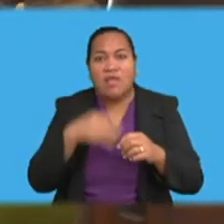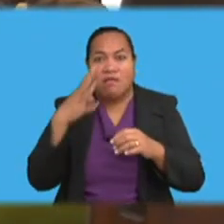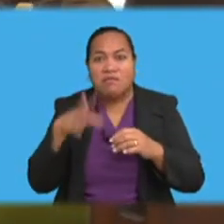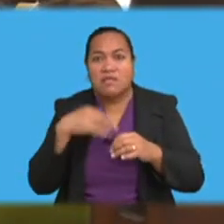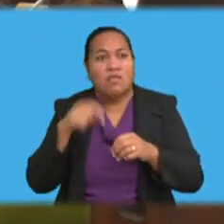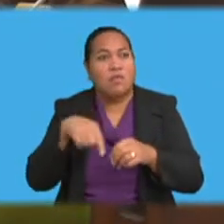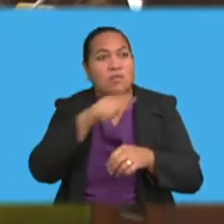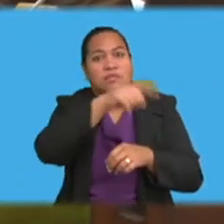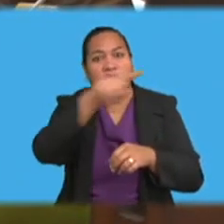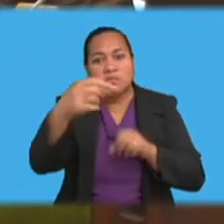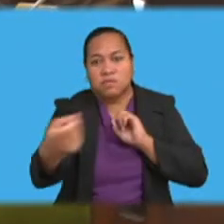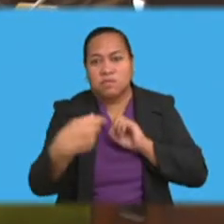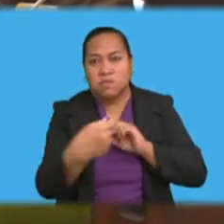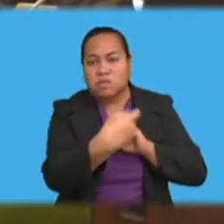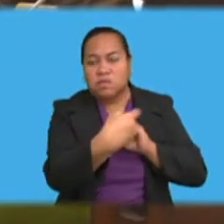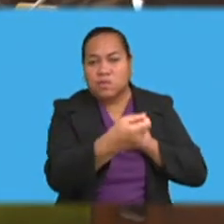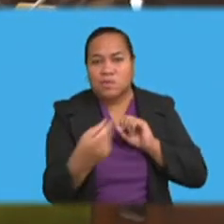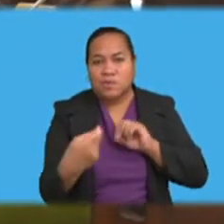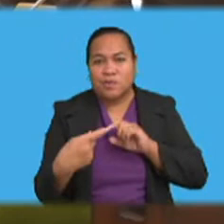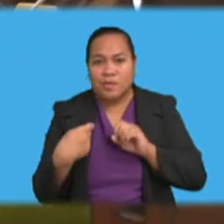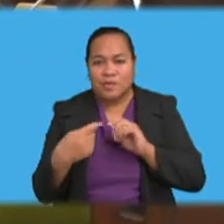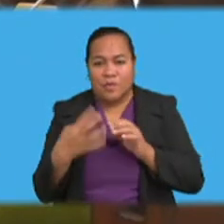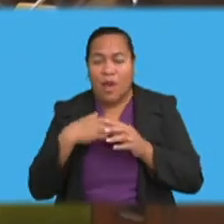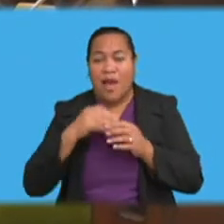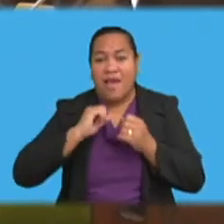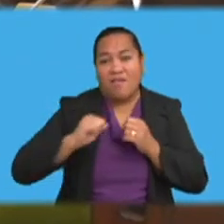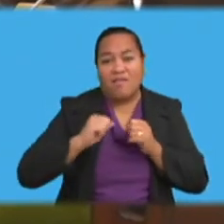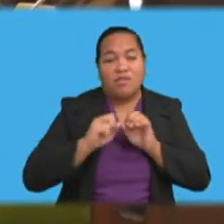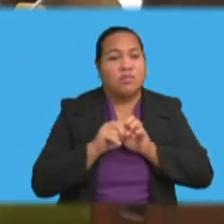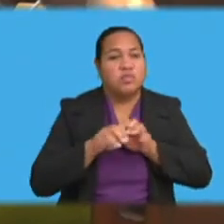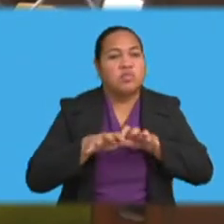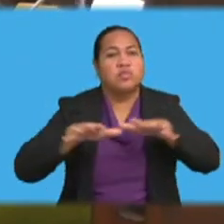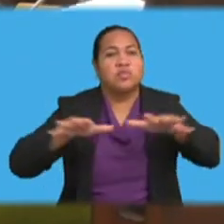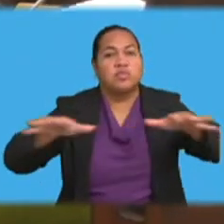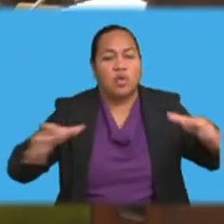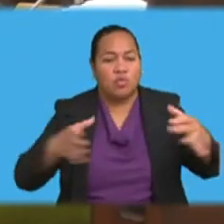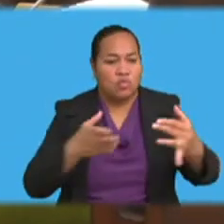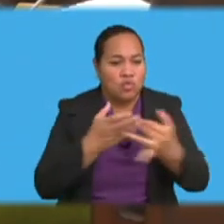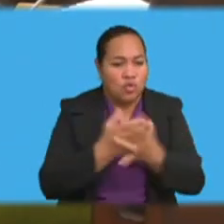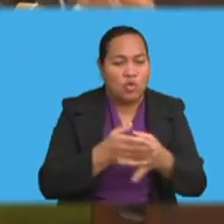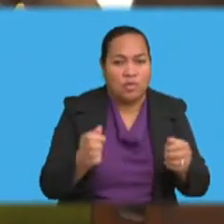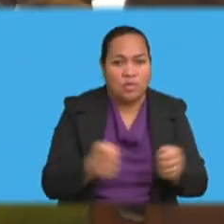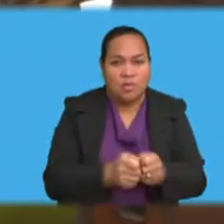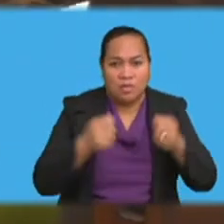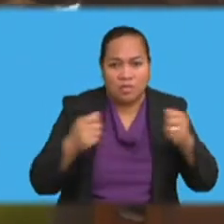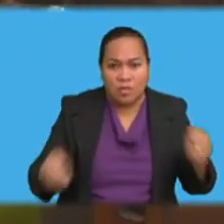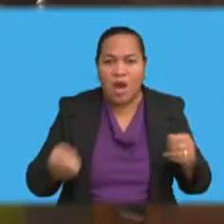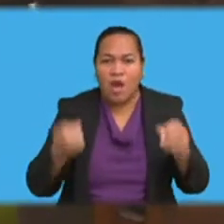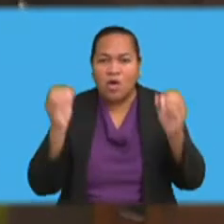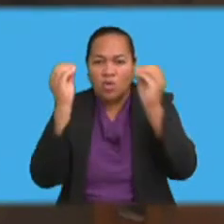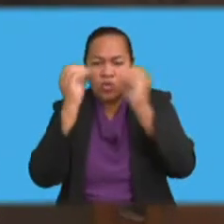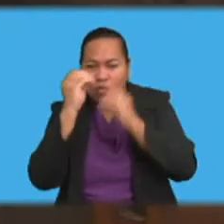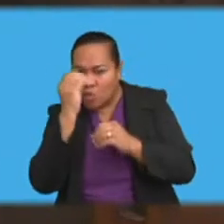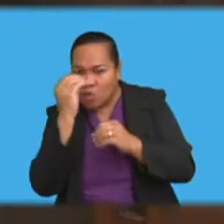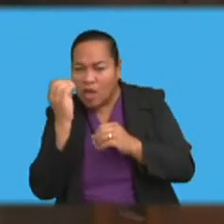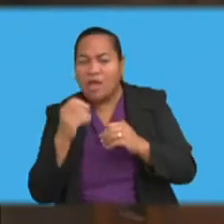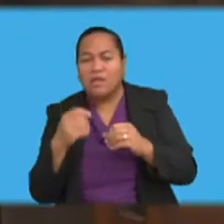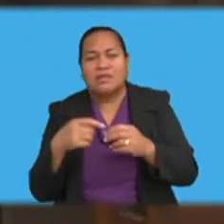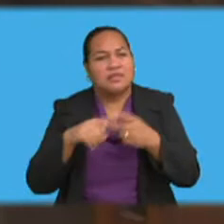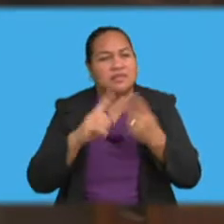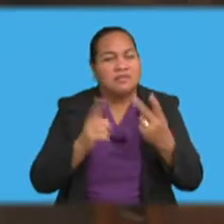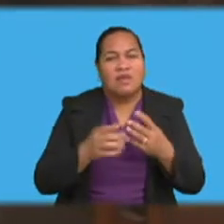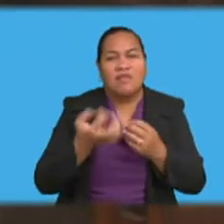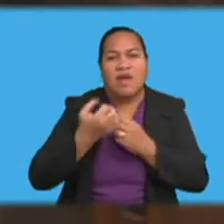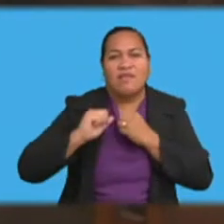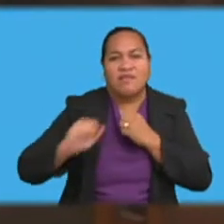Fiji. Wailesi advertising has reached much of the country through newspaper, radio, Facebook, Google ads, and YouTube advertising. Wailesi